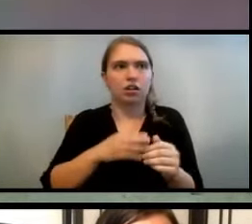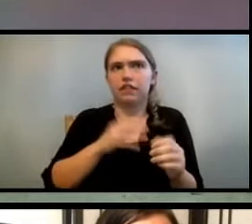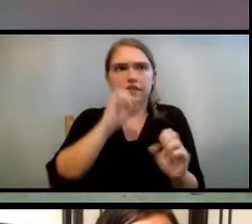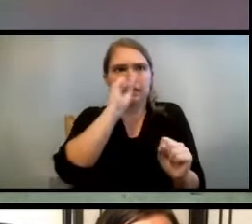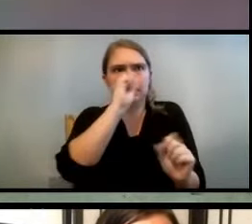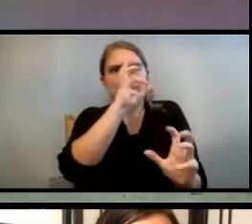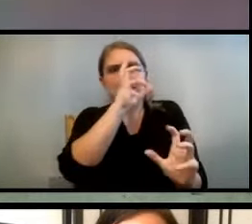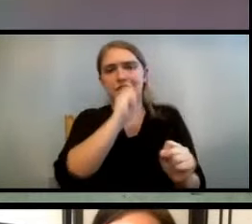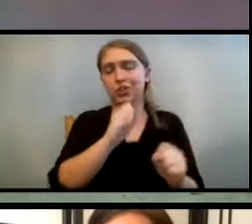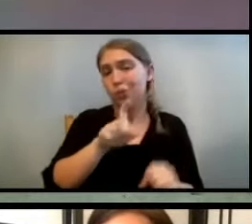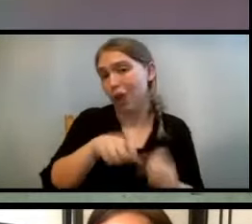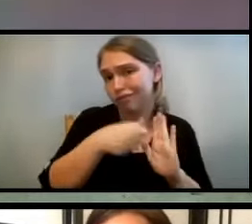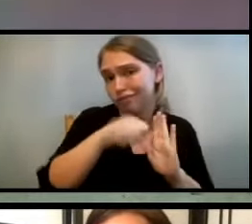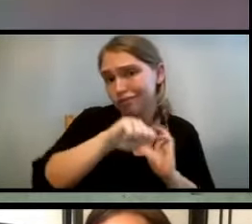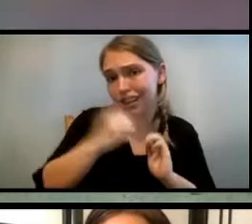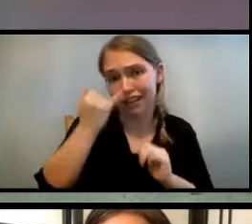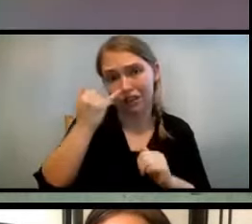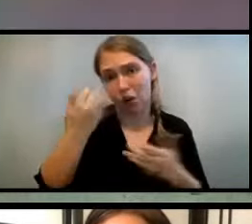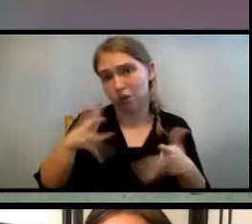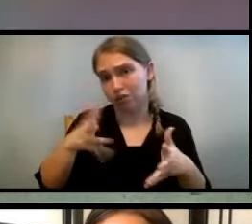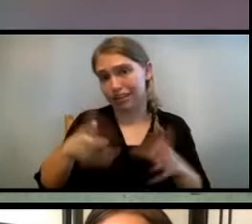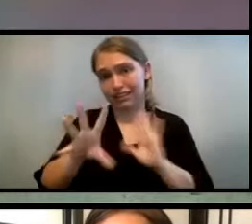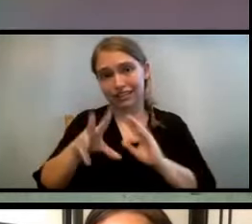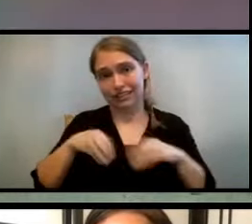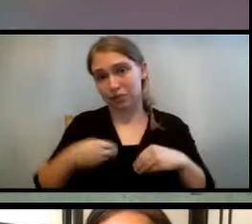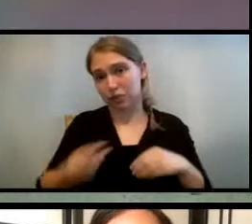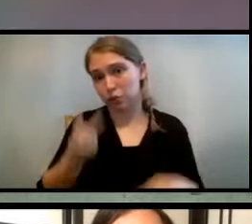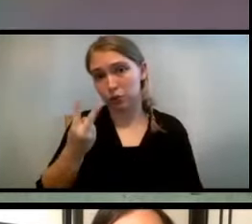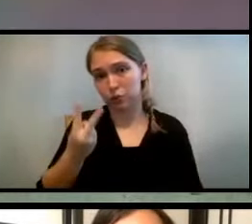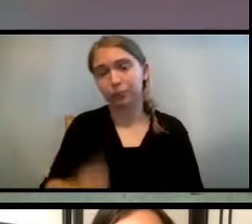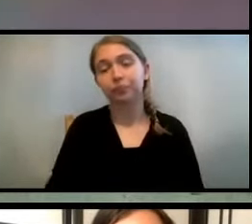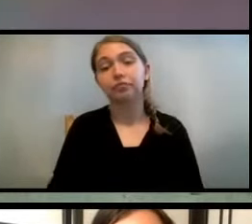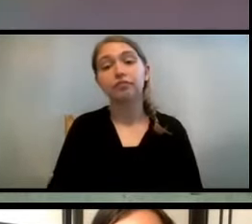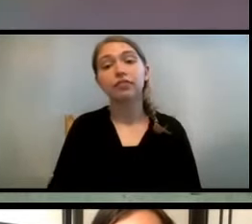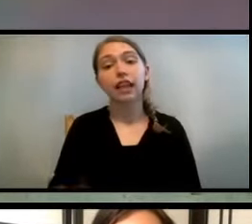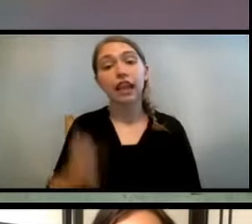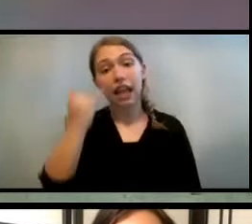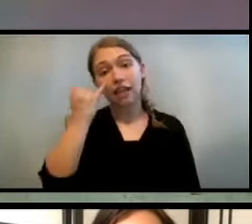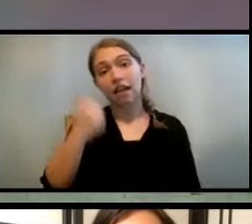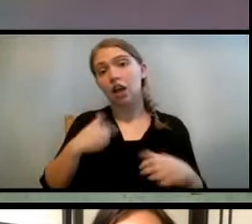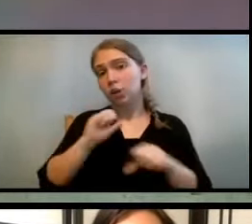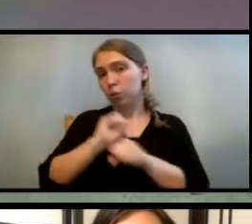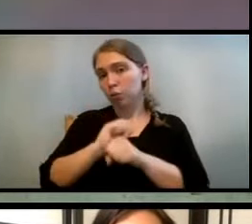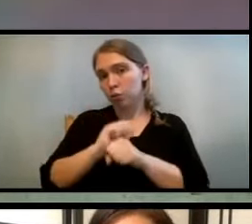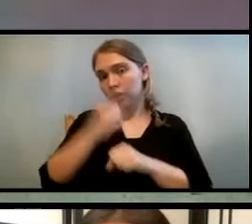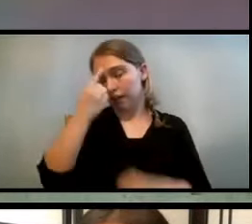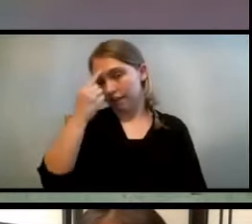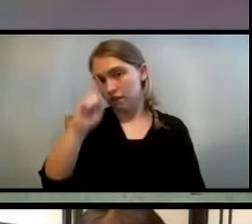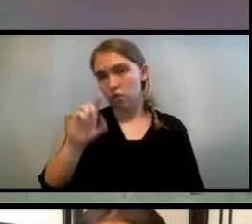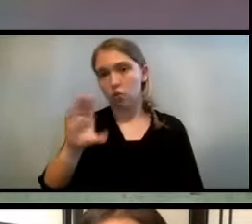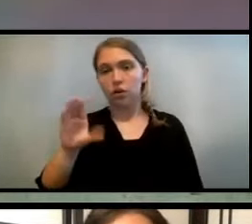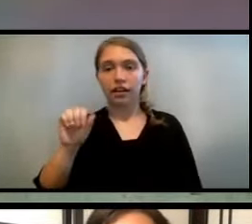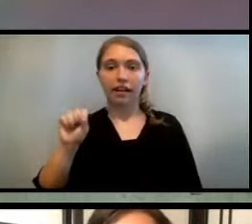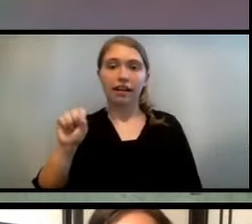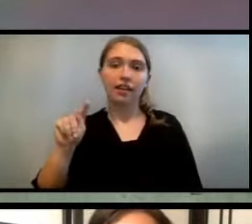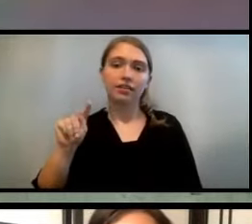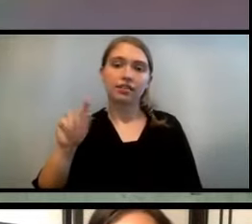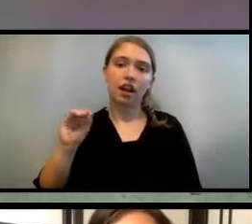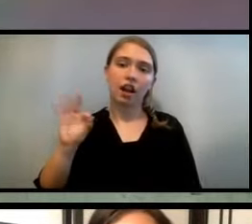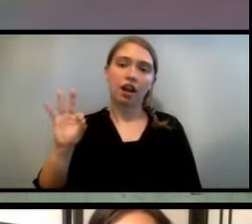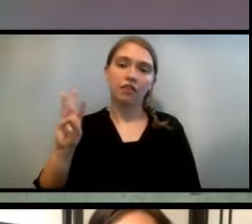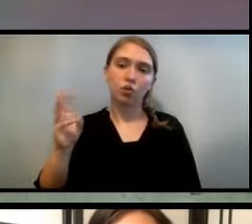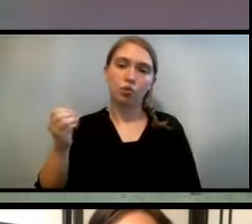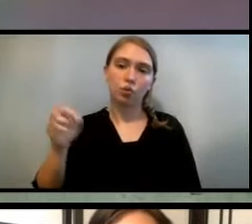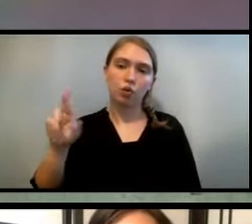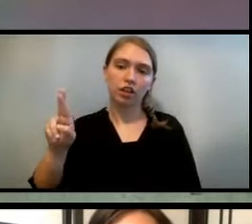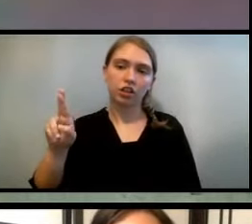But on the other hand, if you're working for a themed call, if I'm working for the Cast of Wonders Band Books Week, which I guest